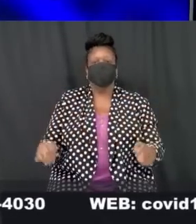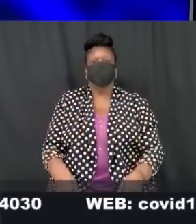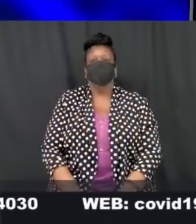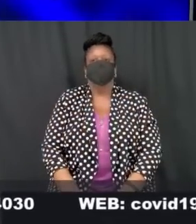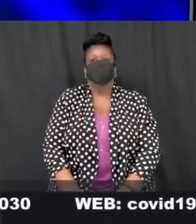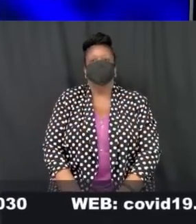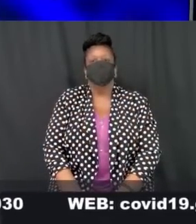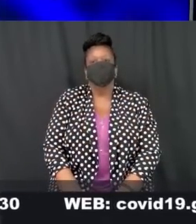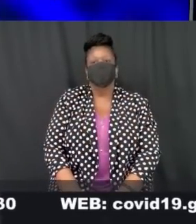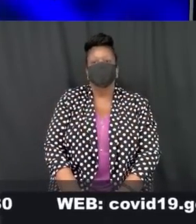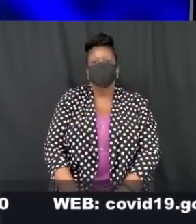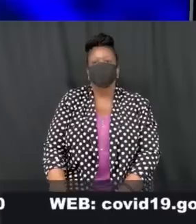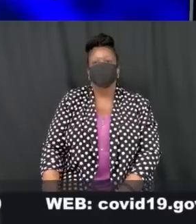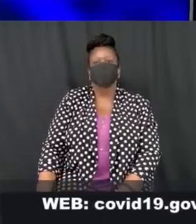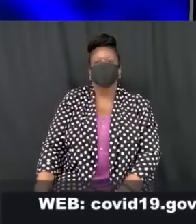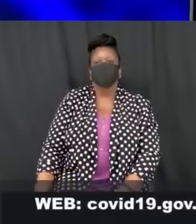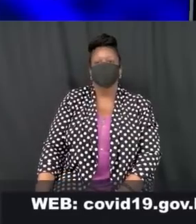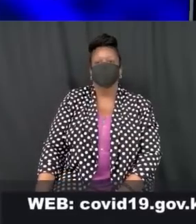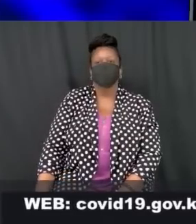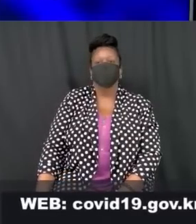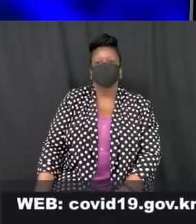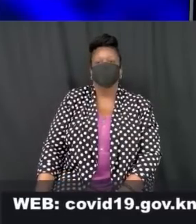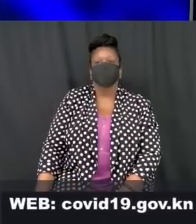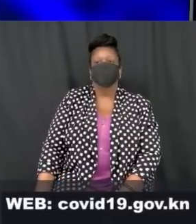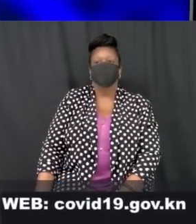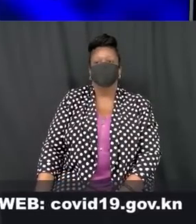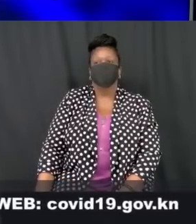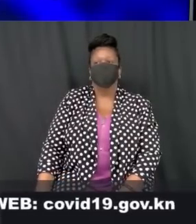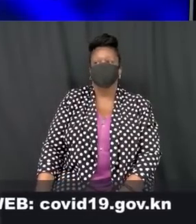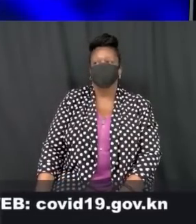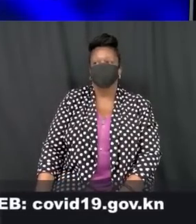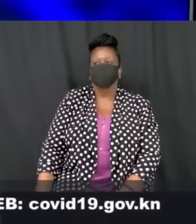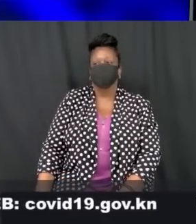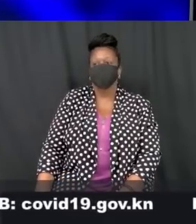Report for today. Dr. Laws.